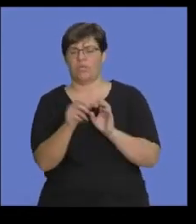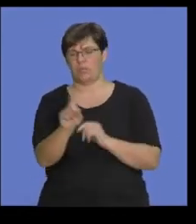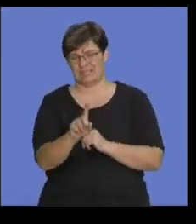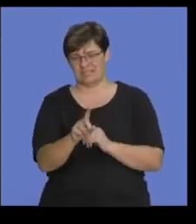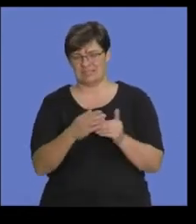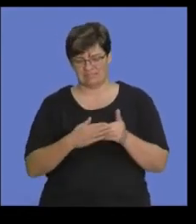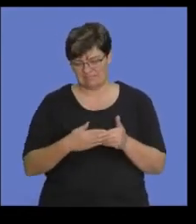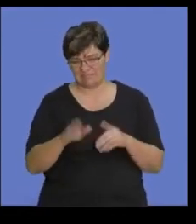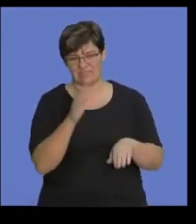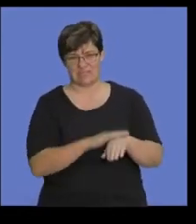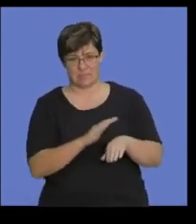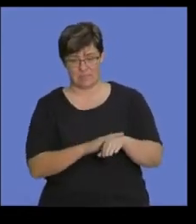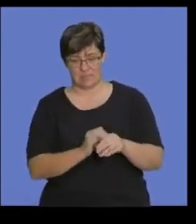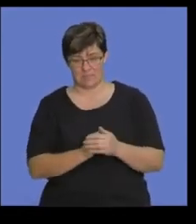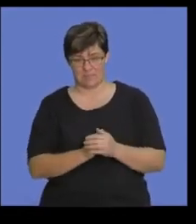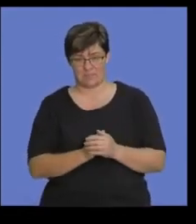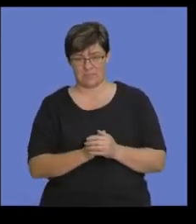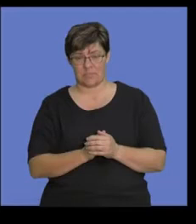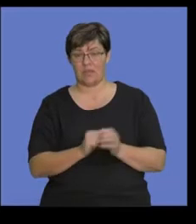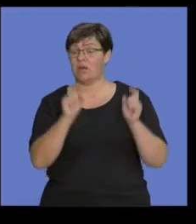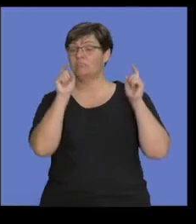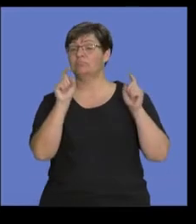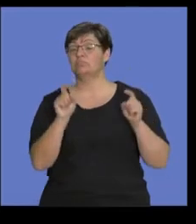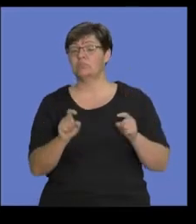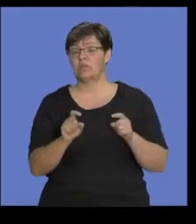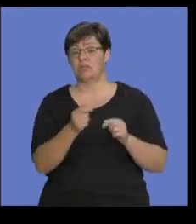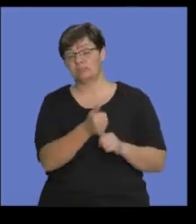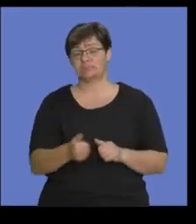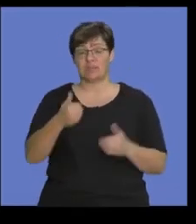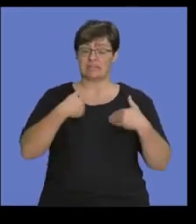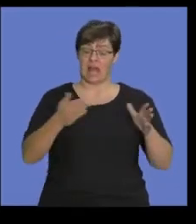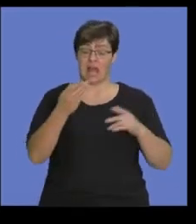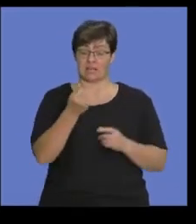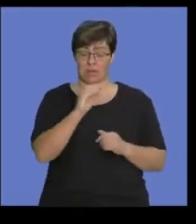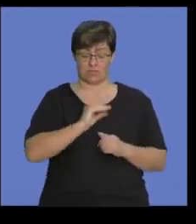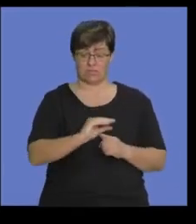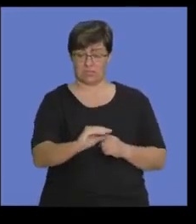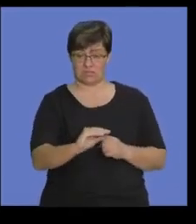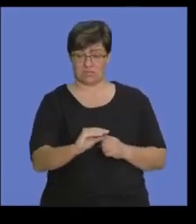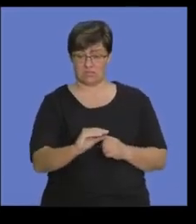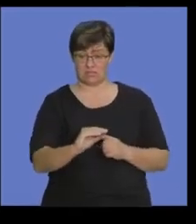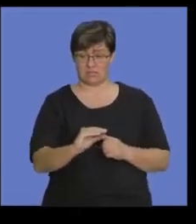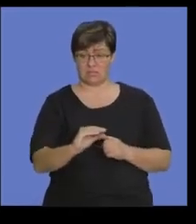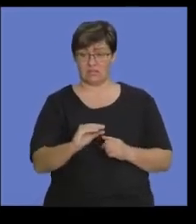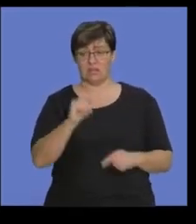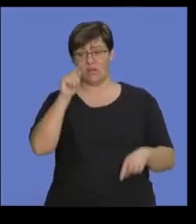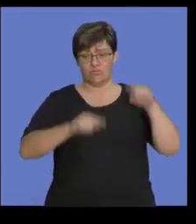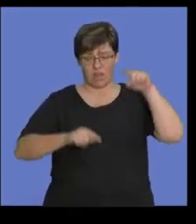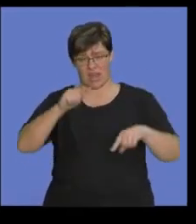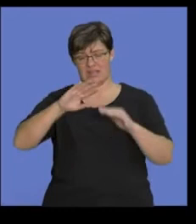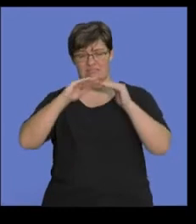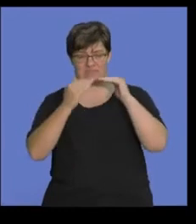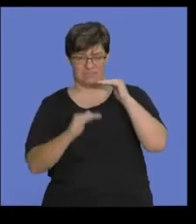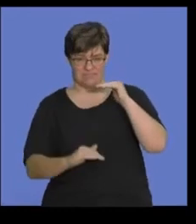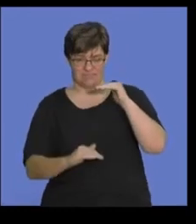worth after a certain period of time. And then the principal amount will then be the rate